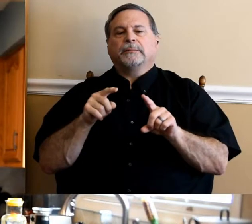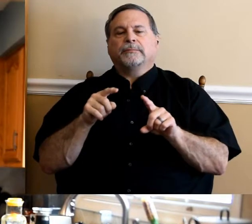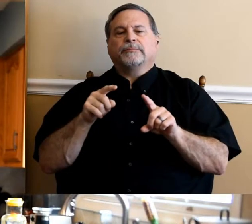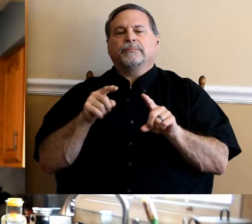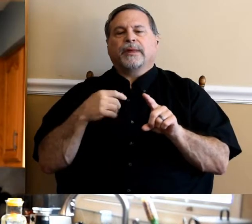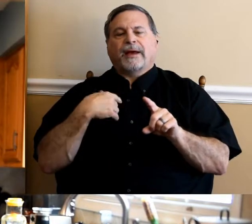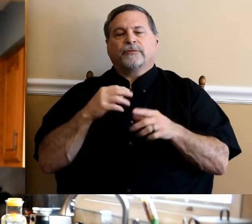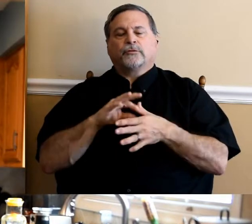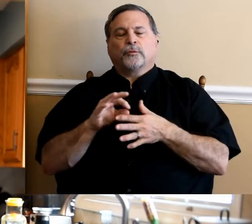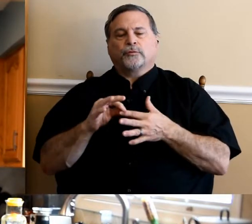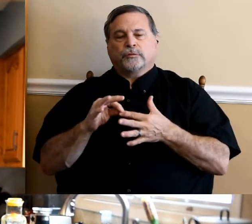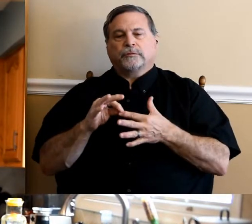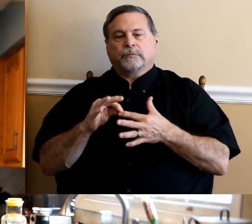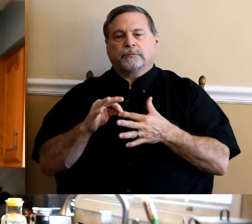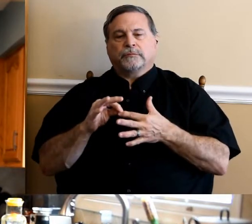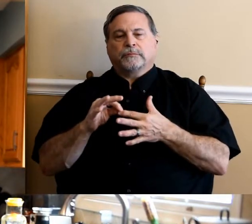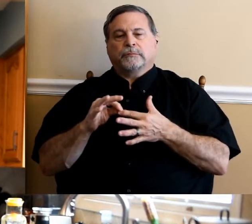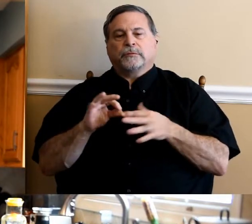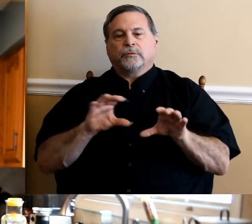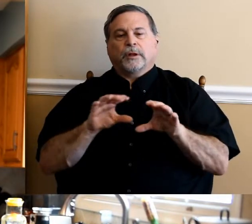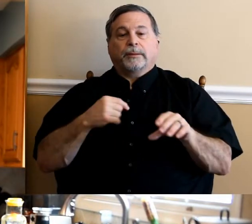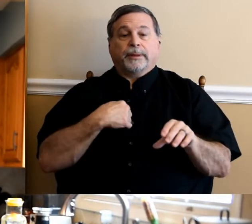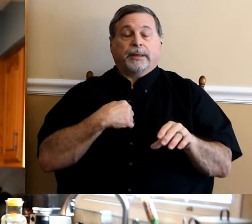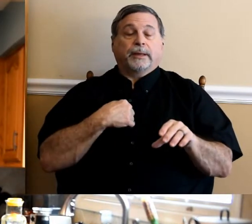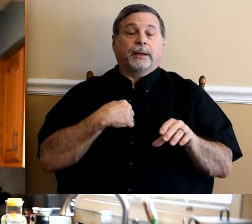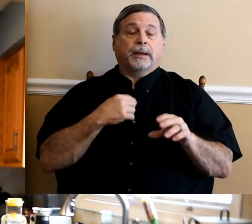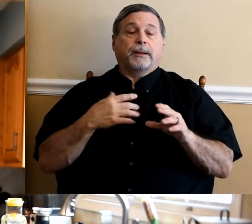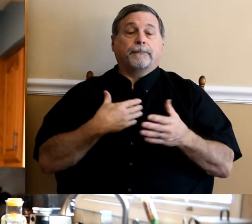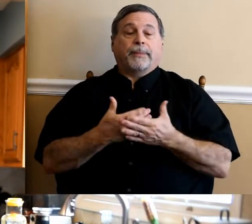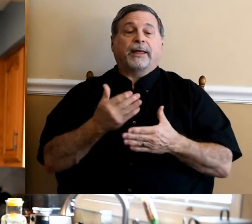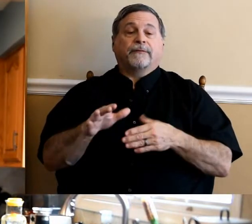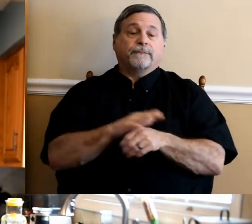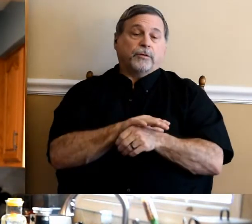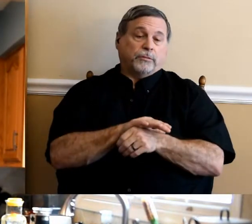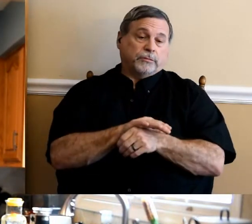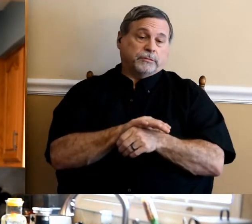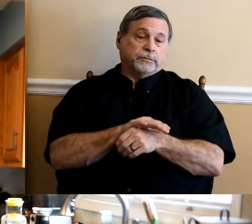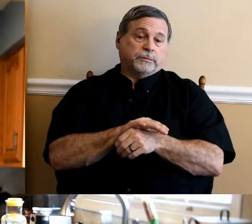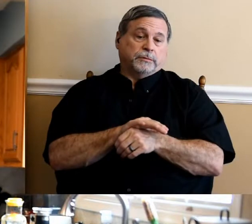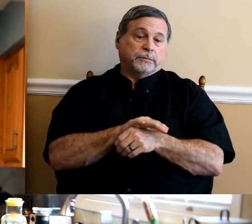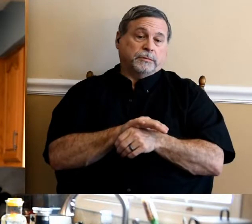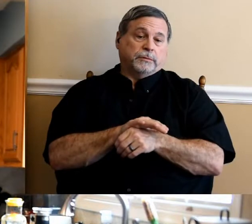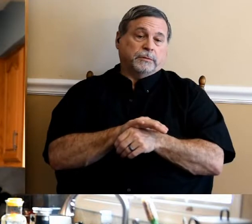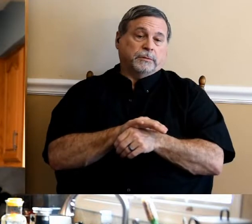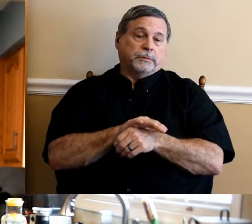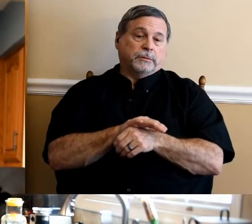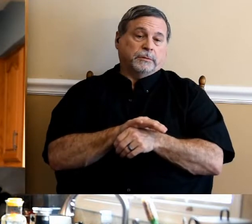say you have a choice. You can do like I do, and I buy the full brisket.